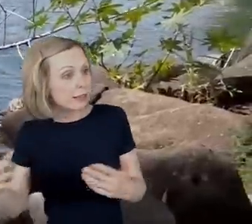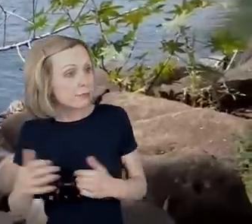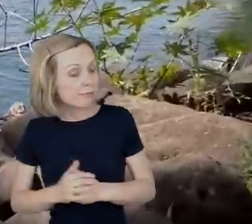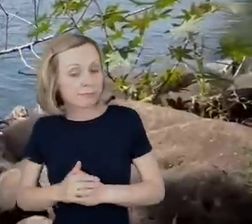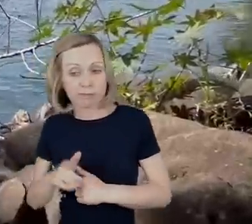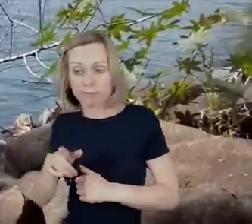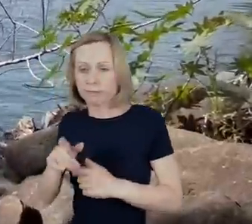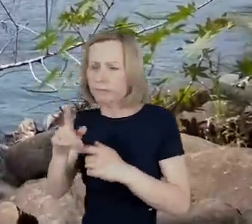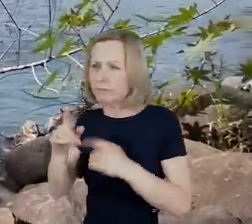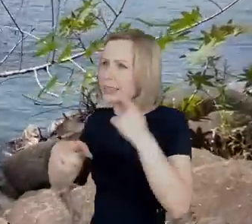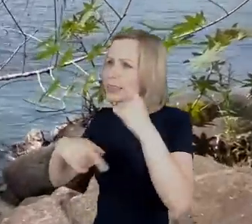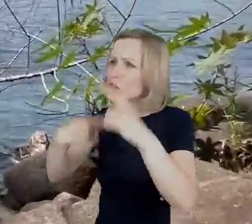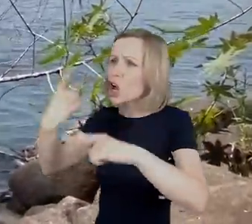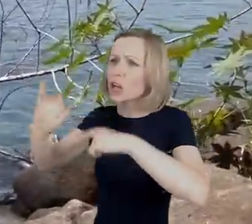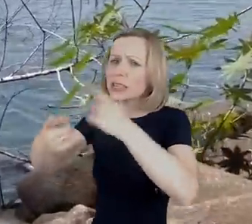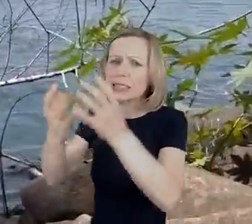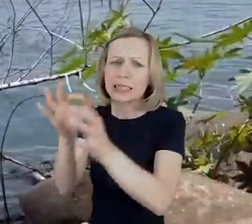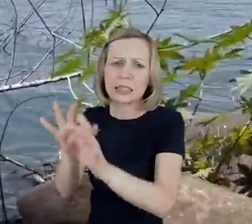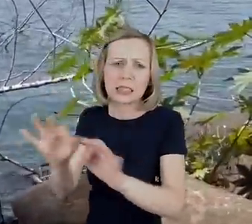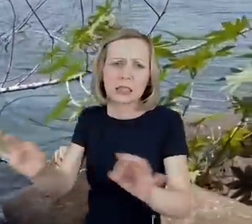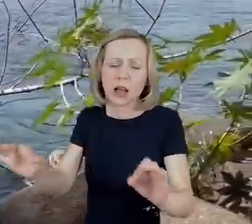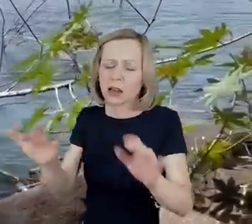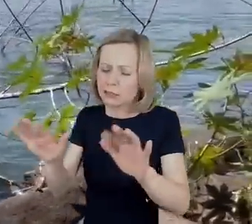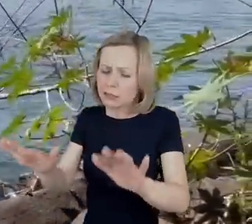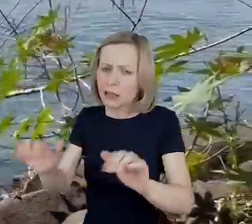experience the silence of eternity.